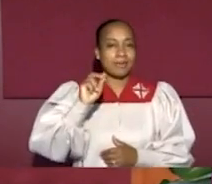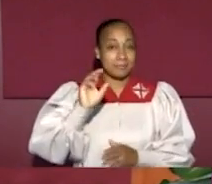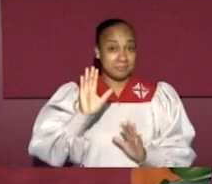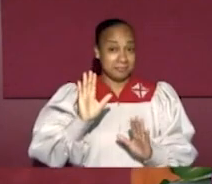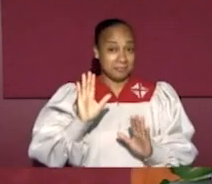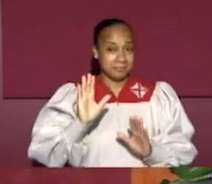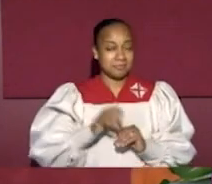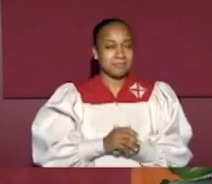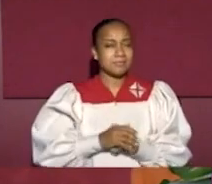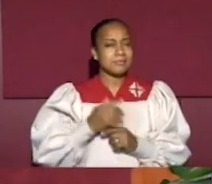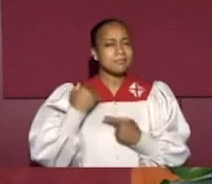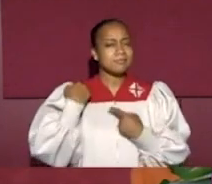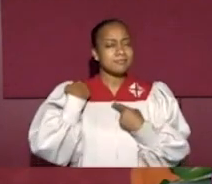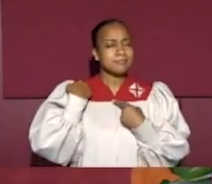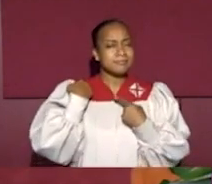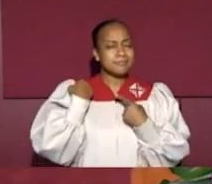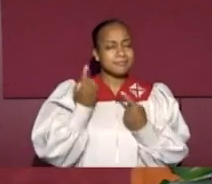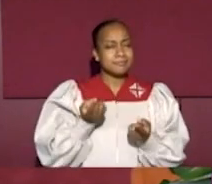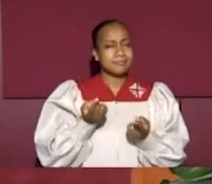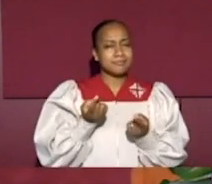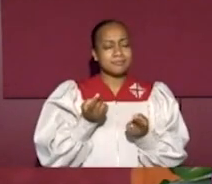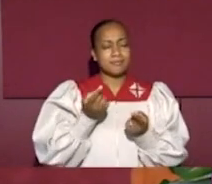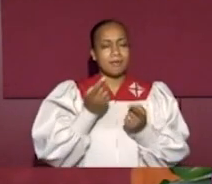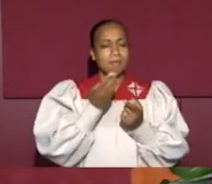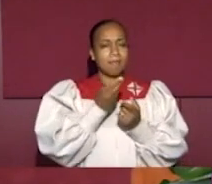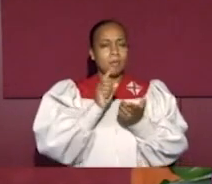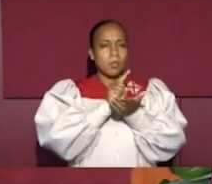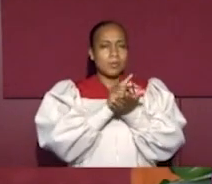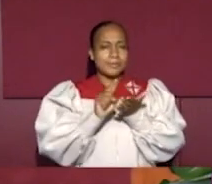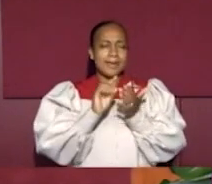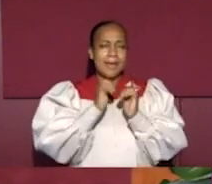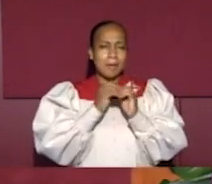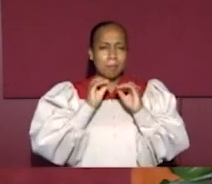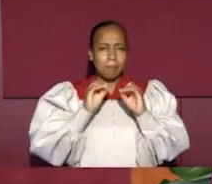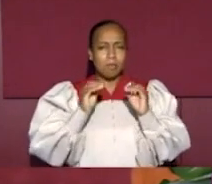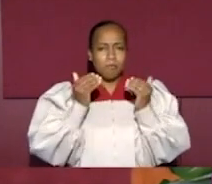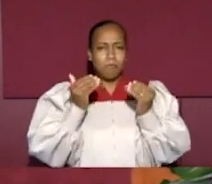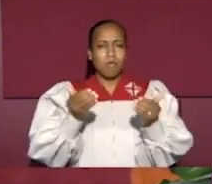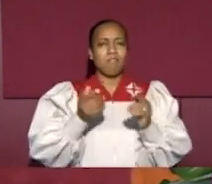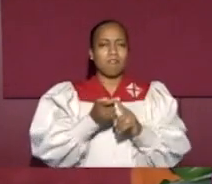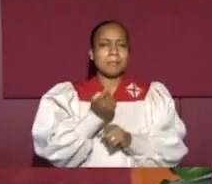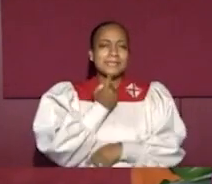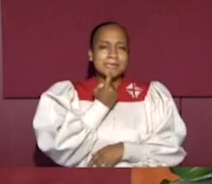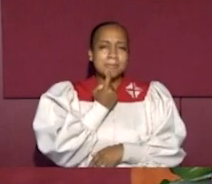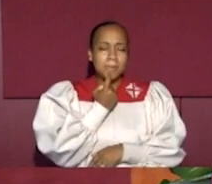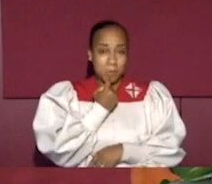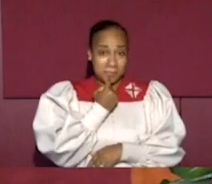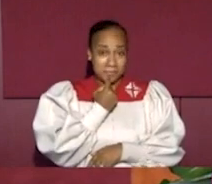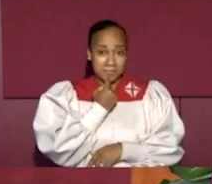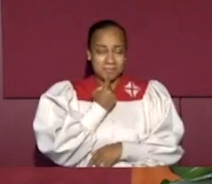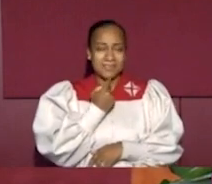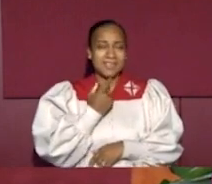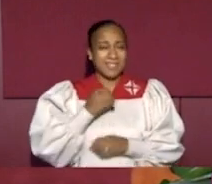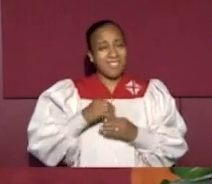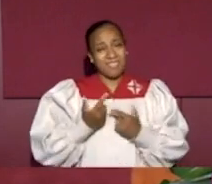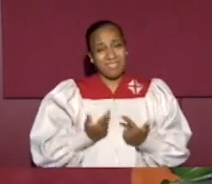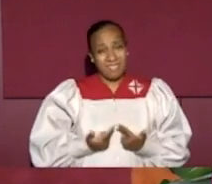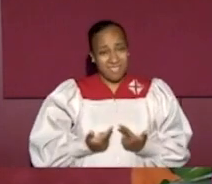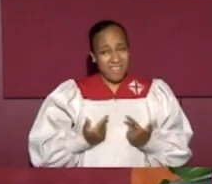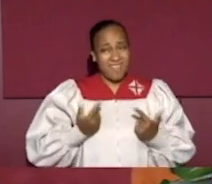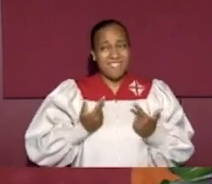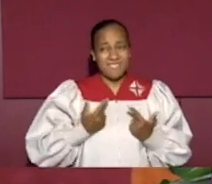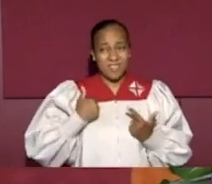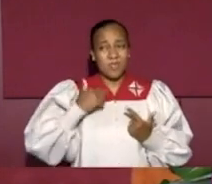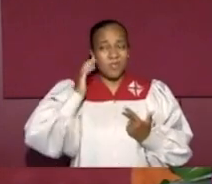And so we've been looking for the last couple of weeks on how to move forward from disappointment. In life,